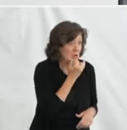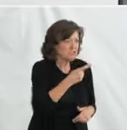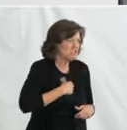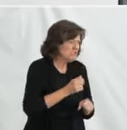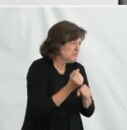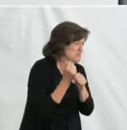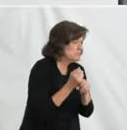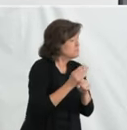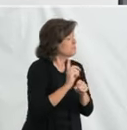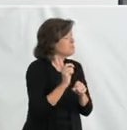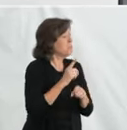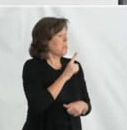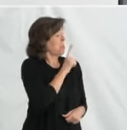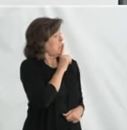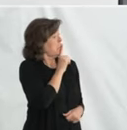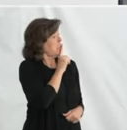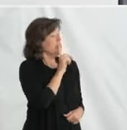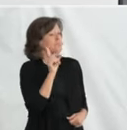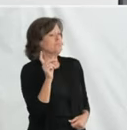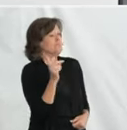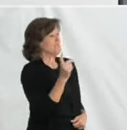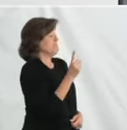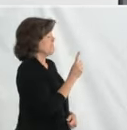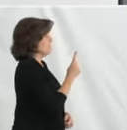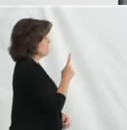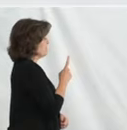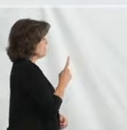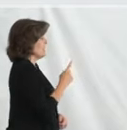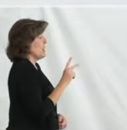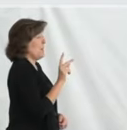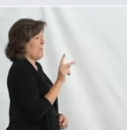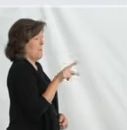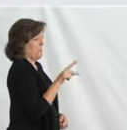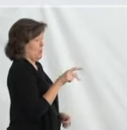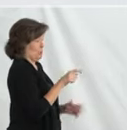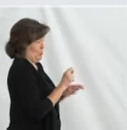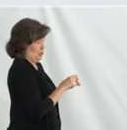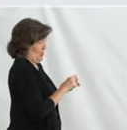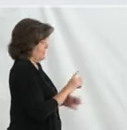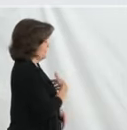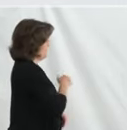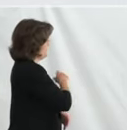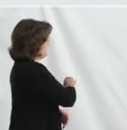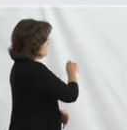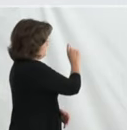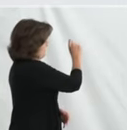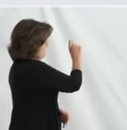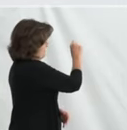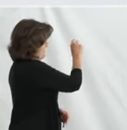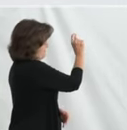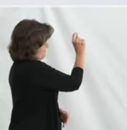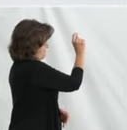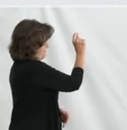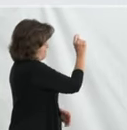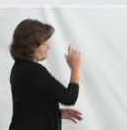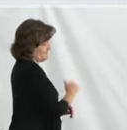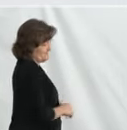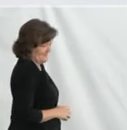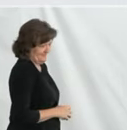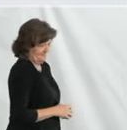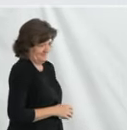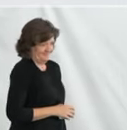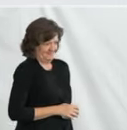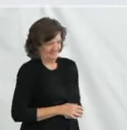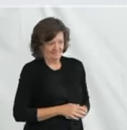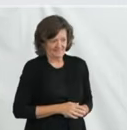walk to the back of the classroom, pick up a piece of purple chalk, and make a mark beside your name.